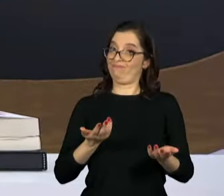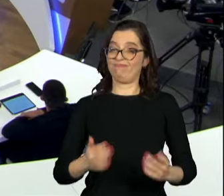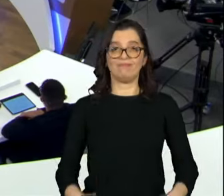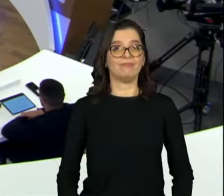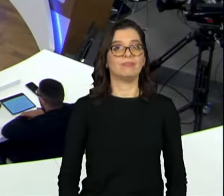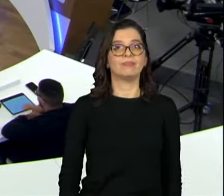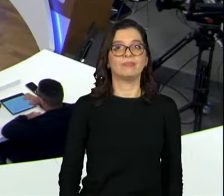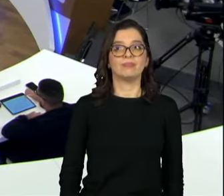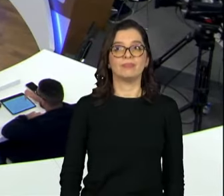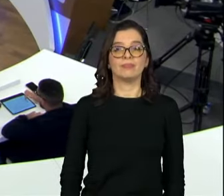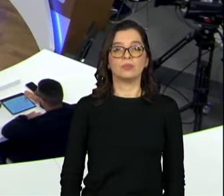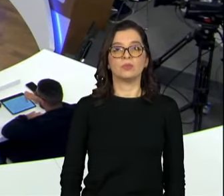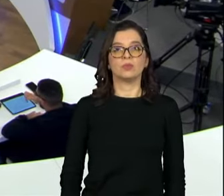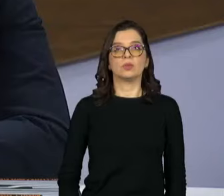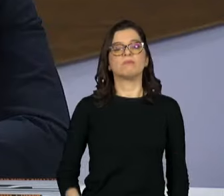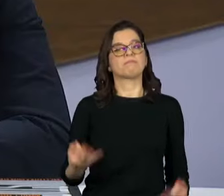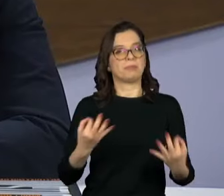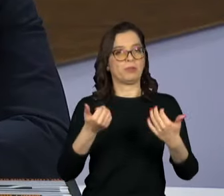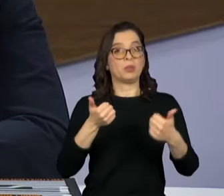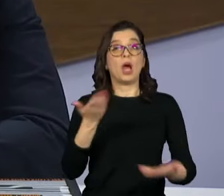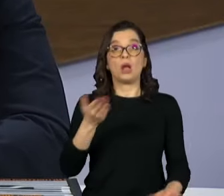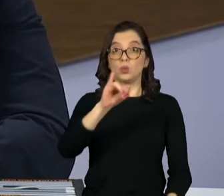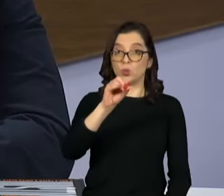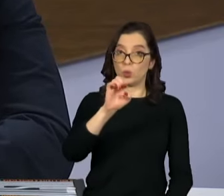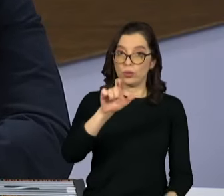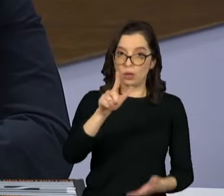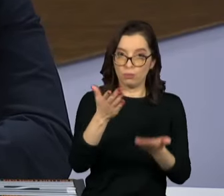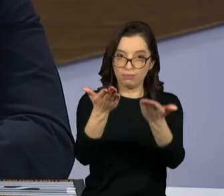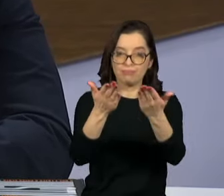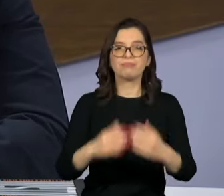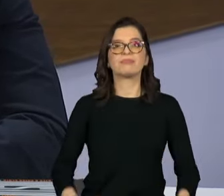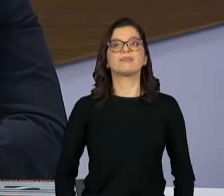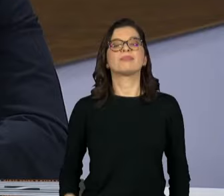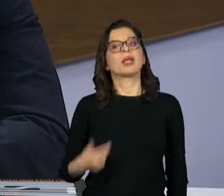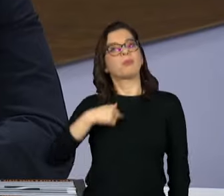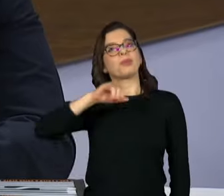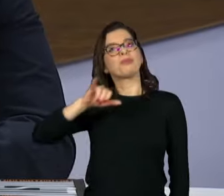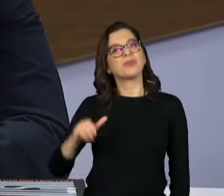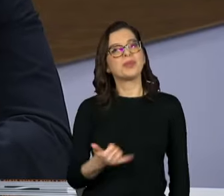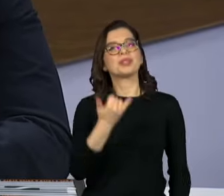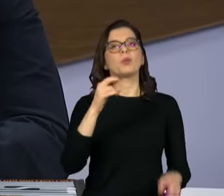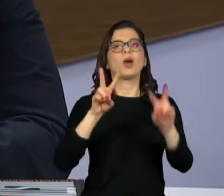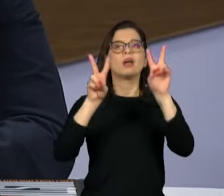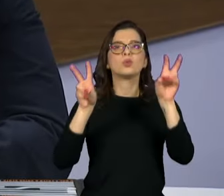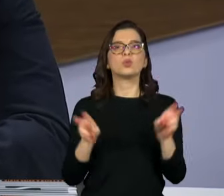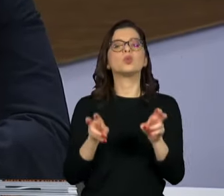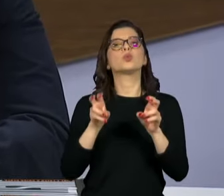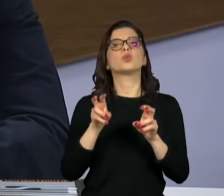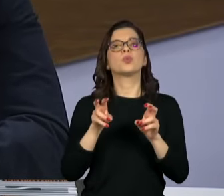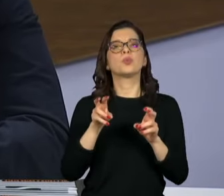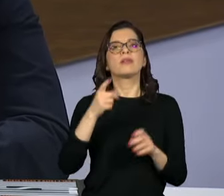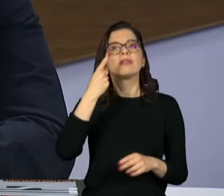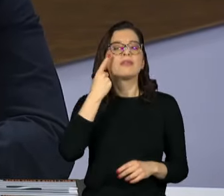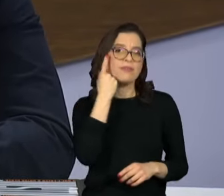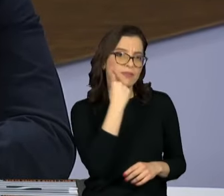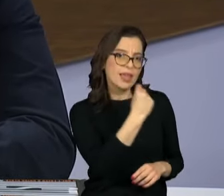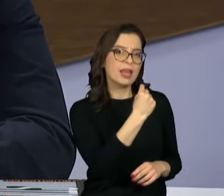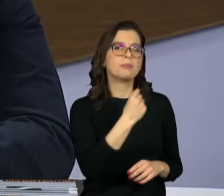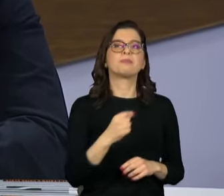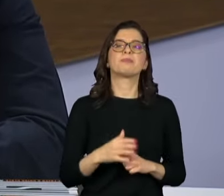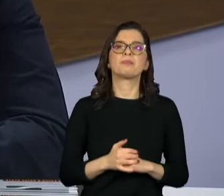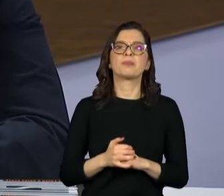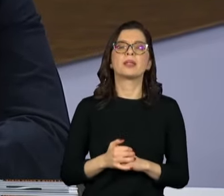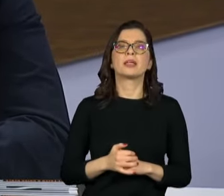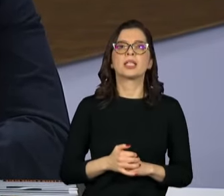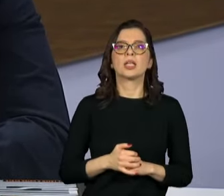favor. Professor Sandel, aproveitando então o ensejo da Vera e nos mantendo nesse tema, da discussão sobre valores na sociedade, que